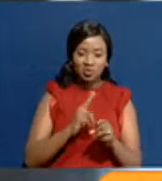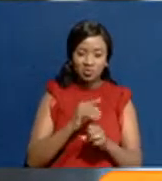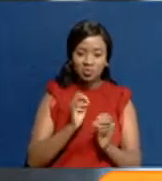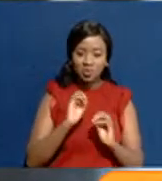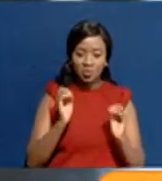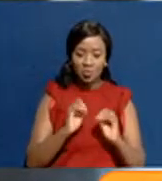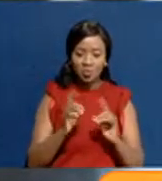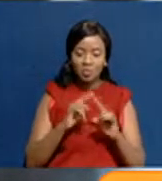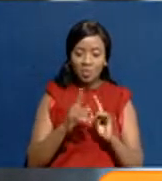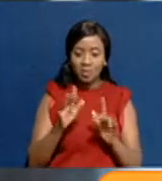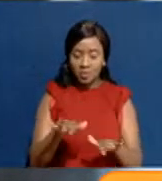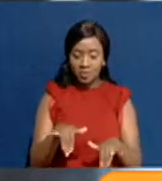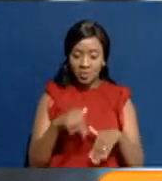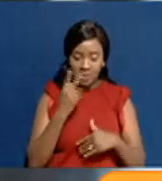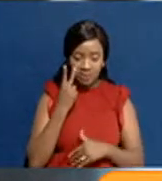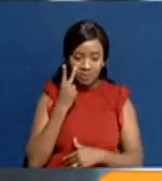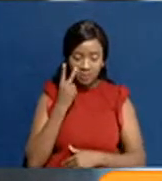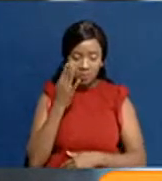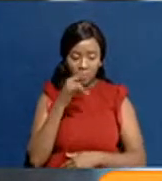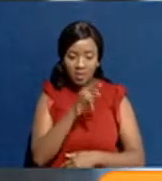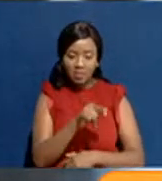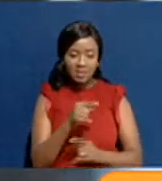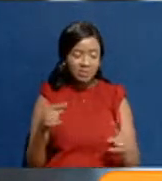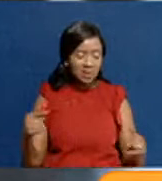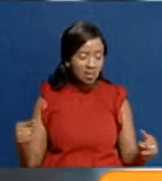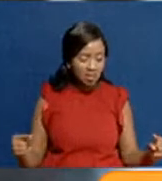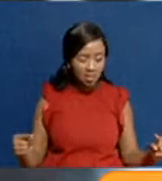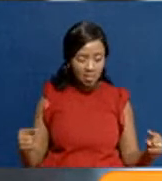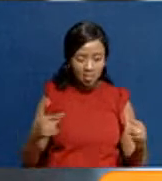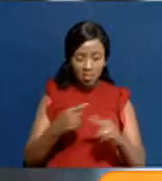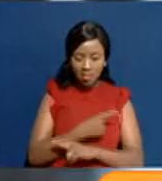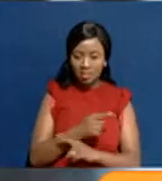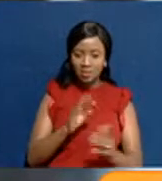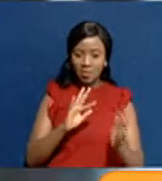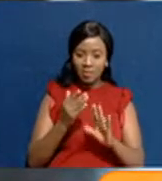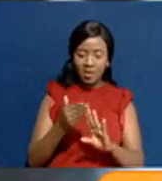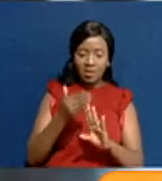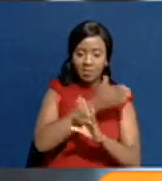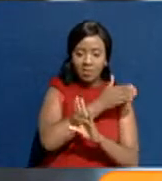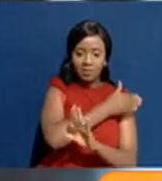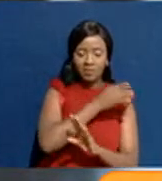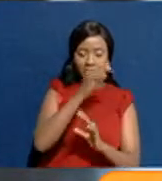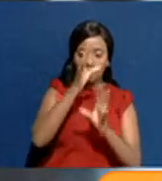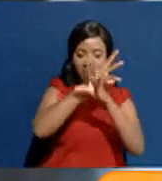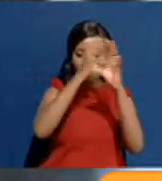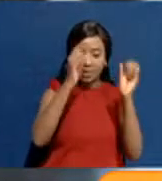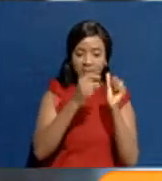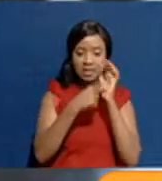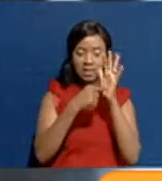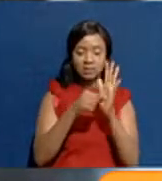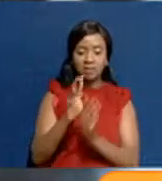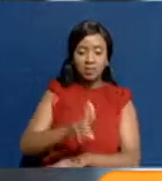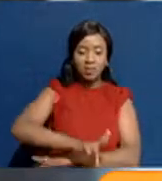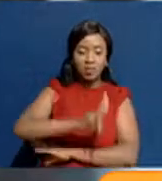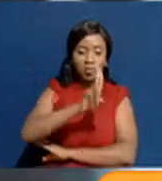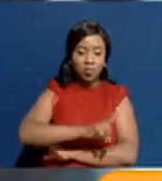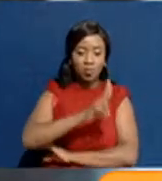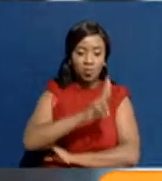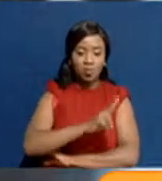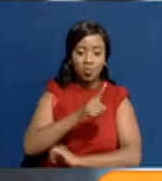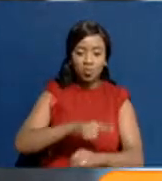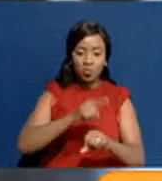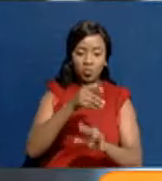to see, because it is total contrast from what we've seen from previous presidents. If you recall President Kenyatta, even when there were